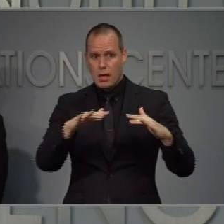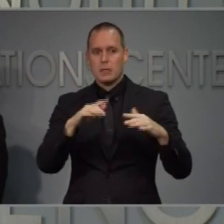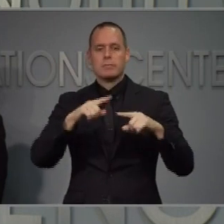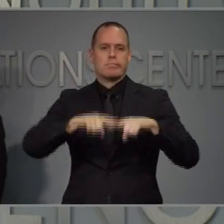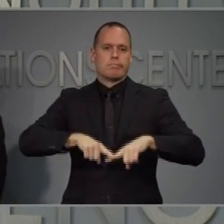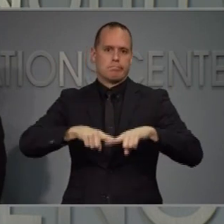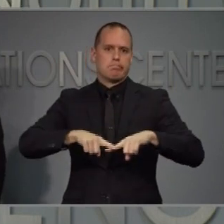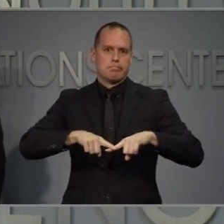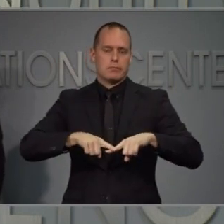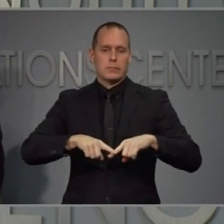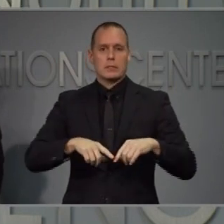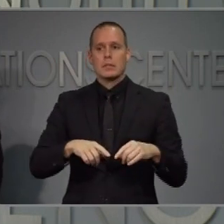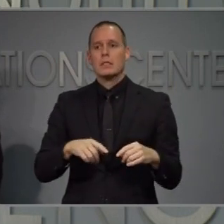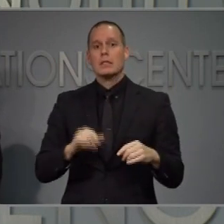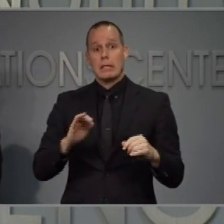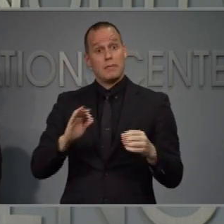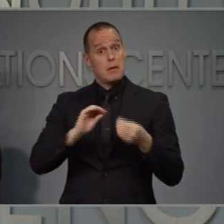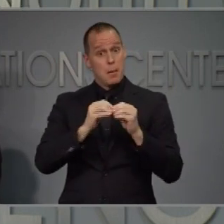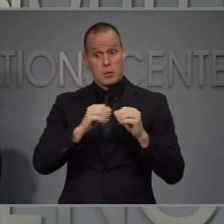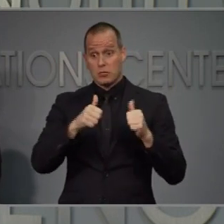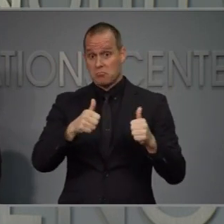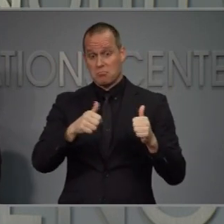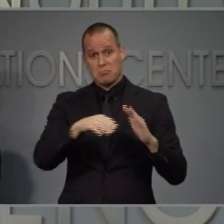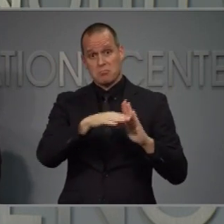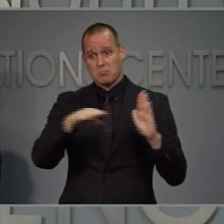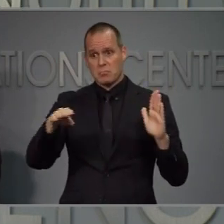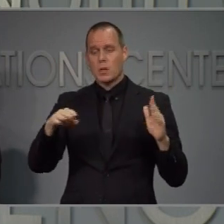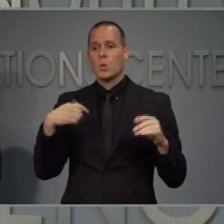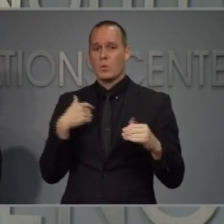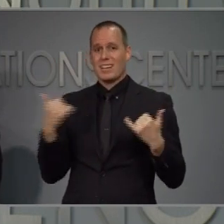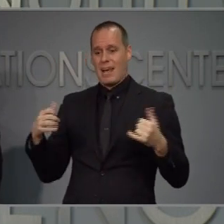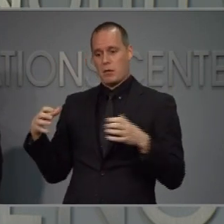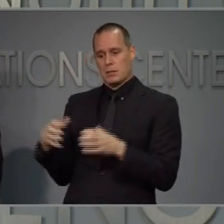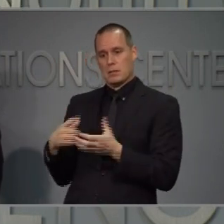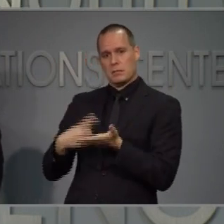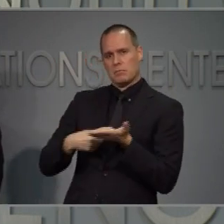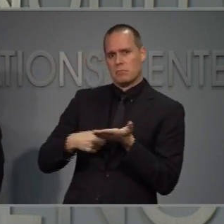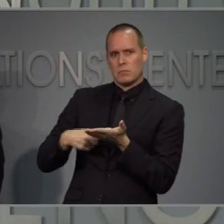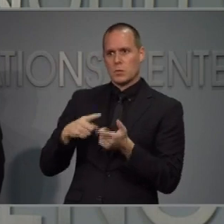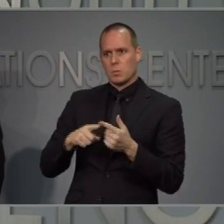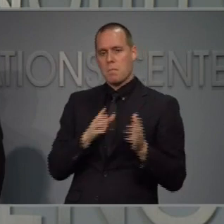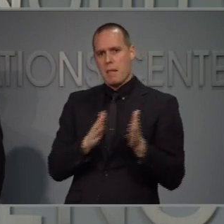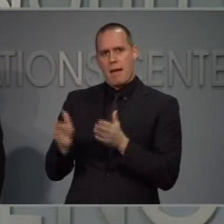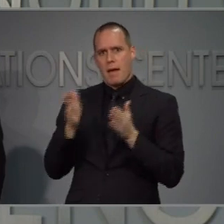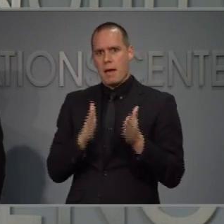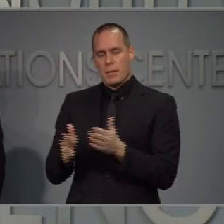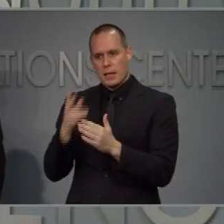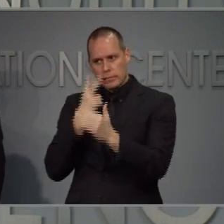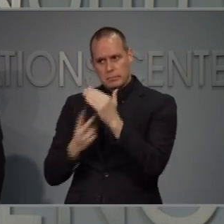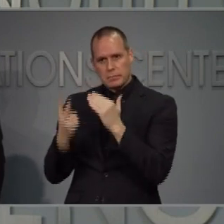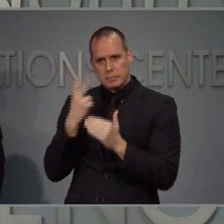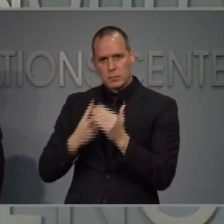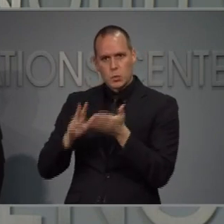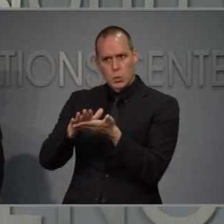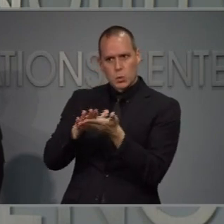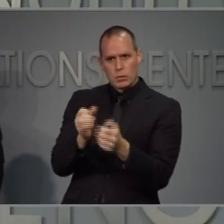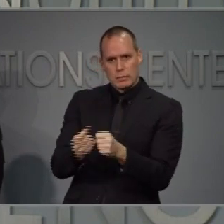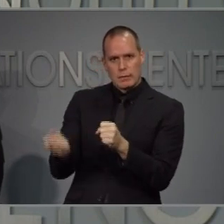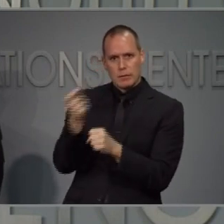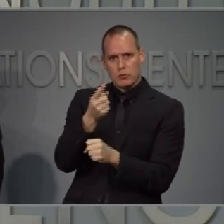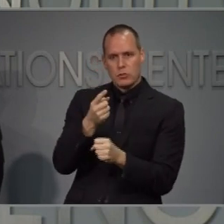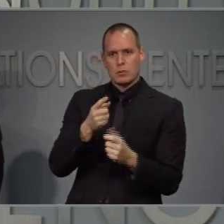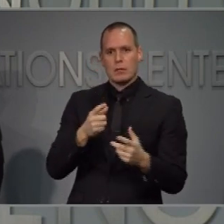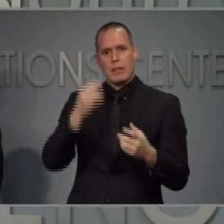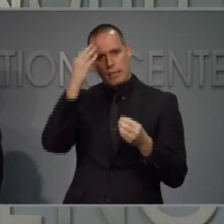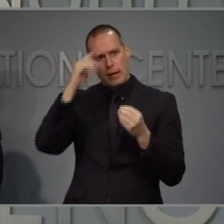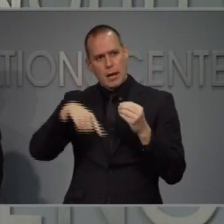about how we safely reopen schools in the next school year, thinking about spacing, thinking